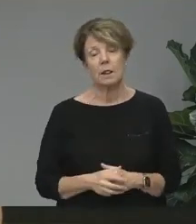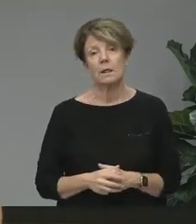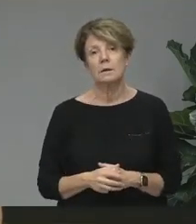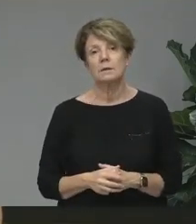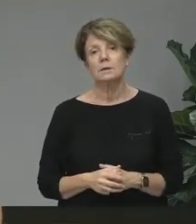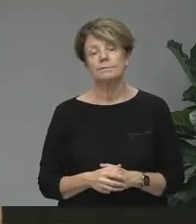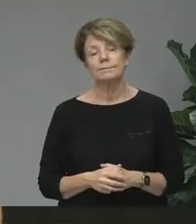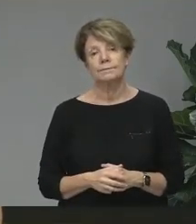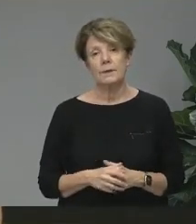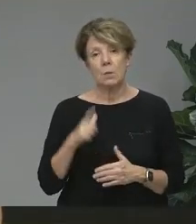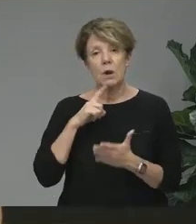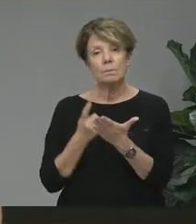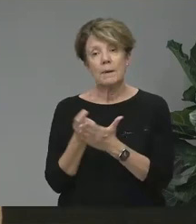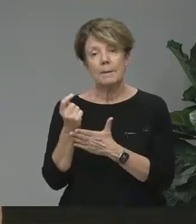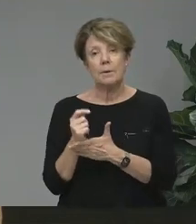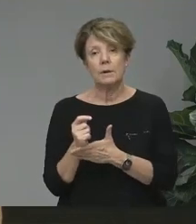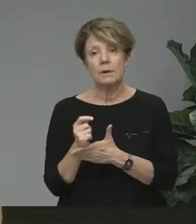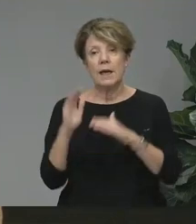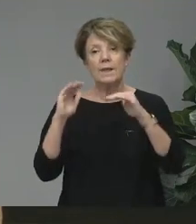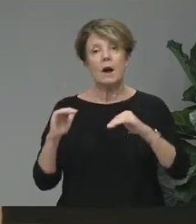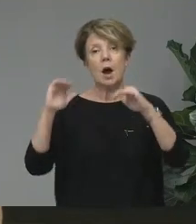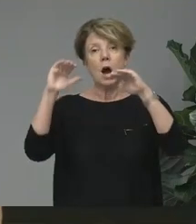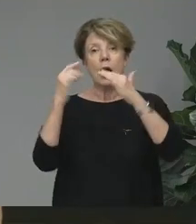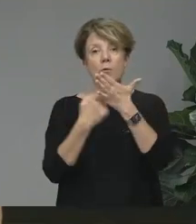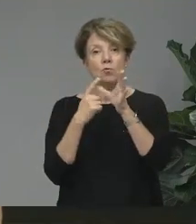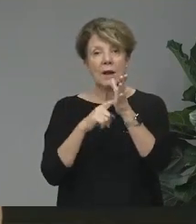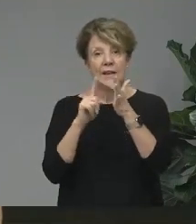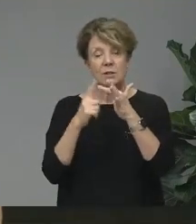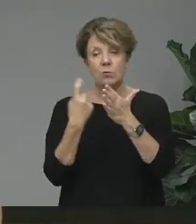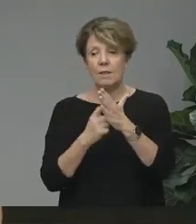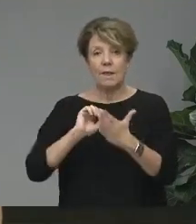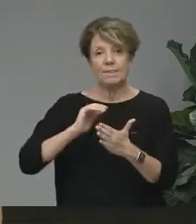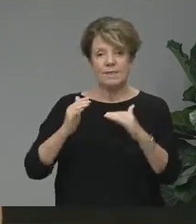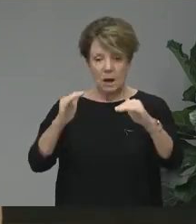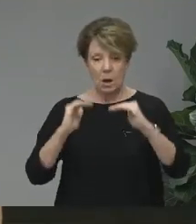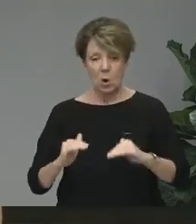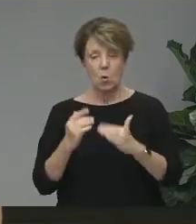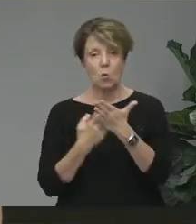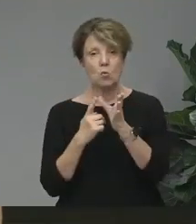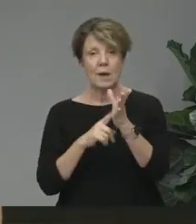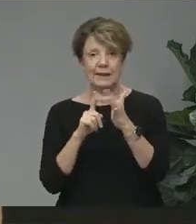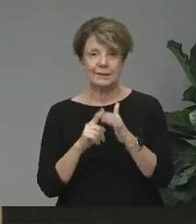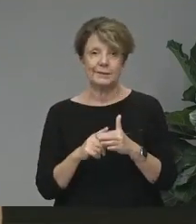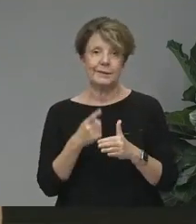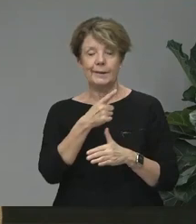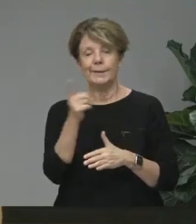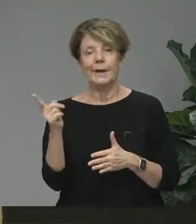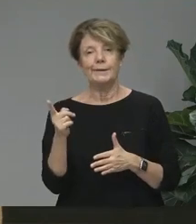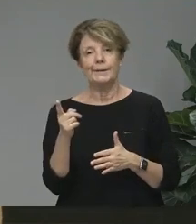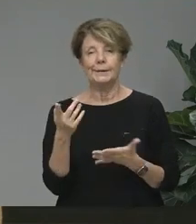was payable at the high rate rather than the low rate for which, as a default, the